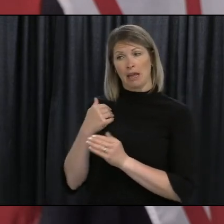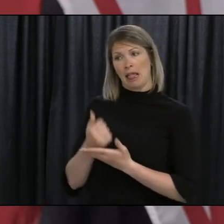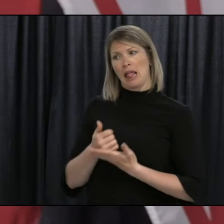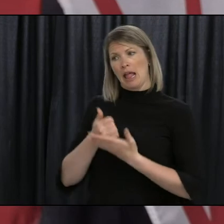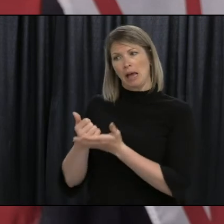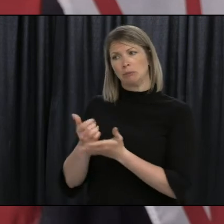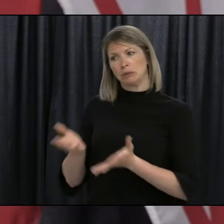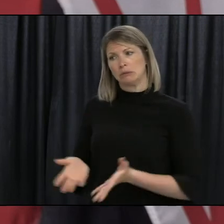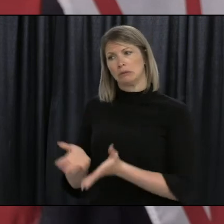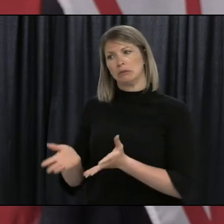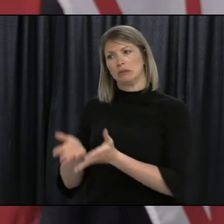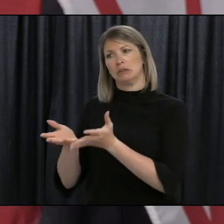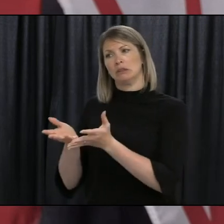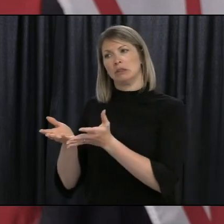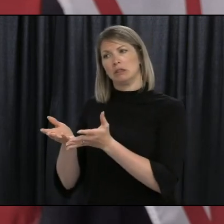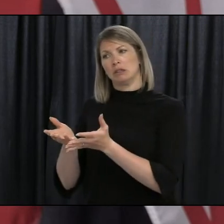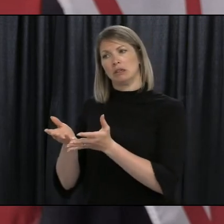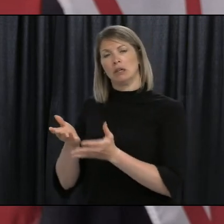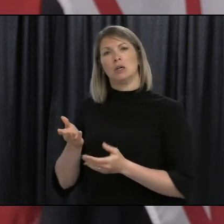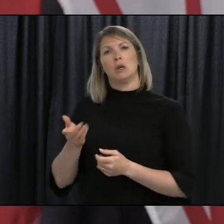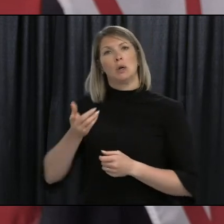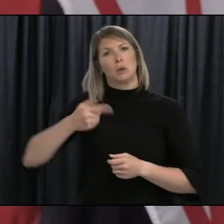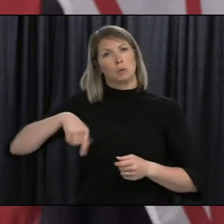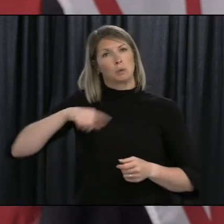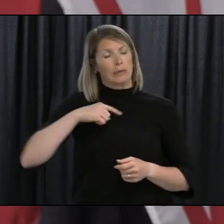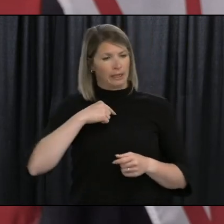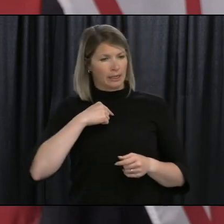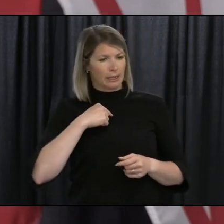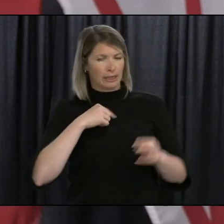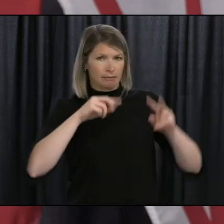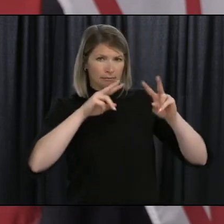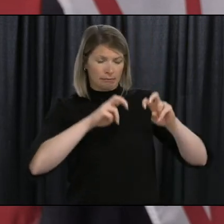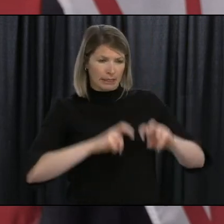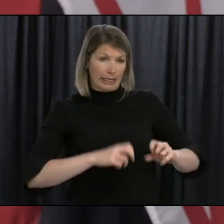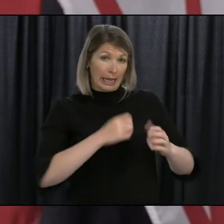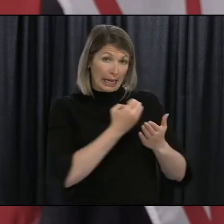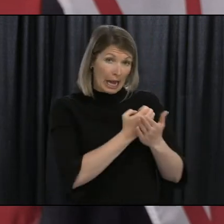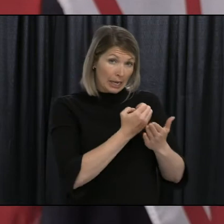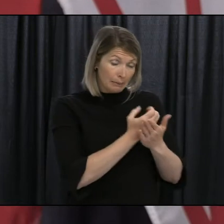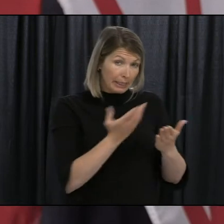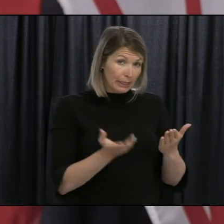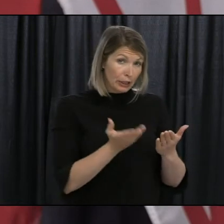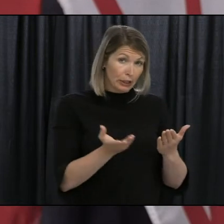what is currently existing in the province in terms of economic